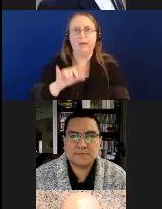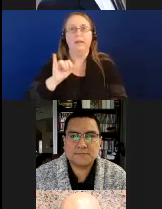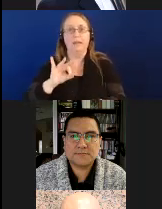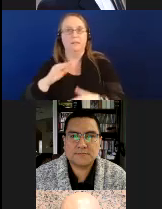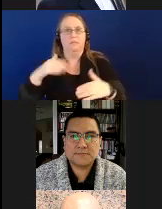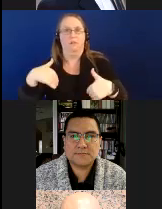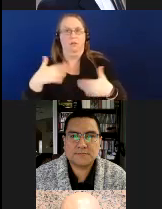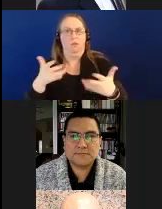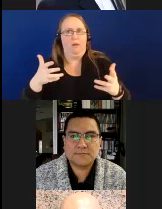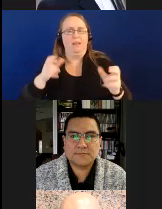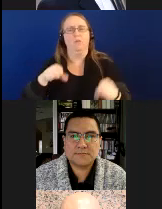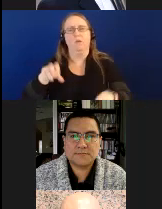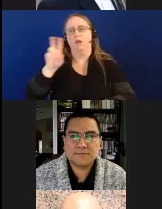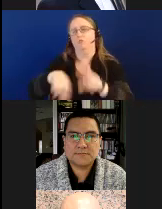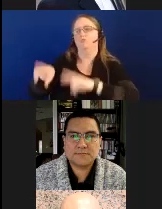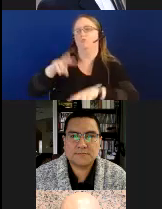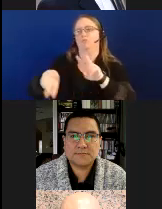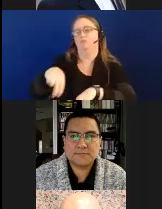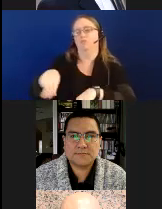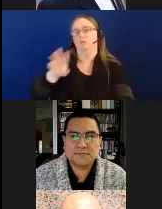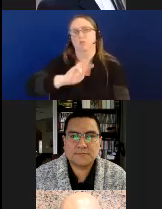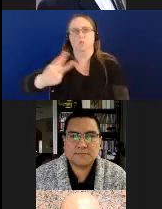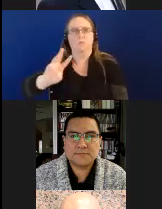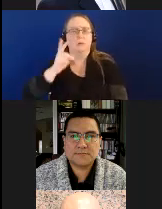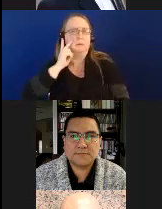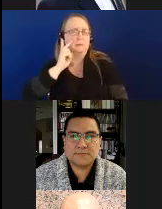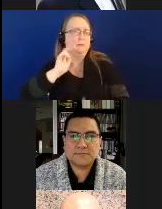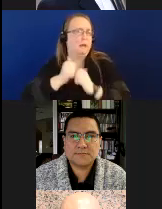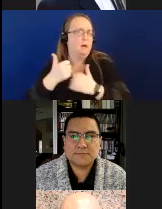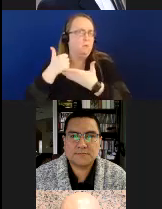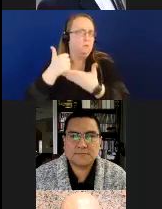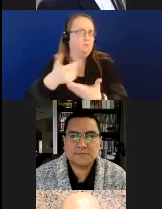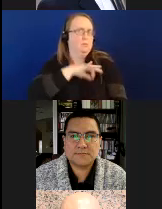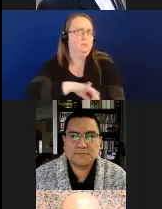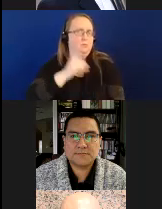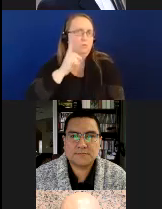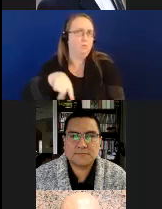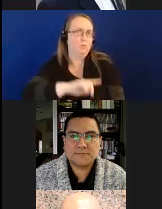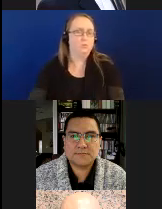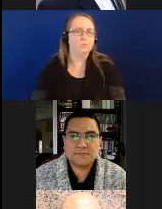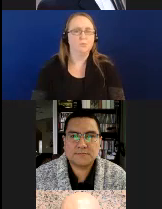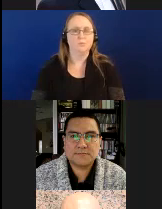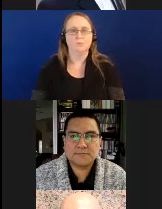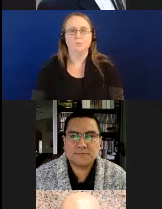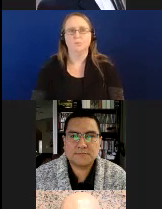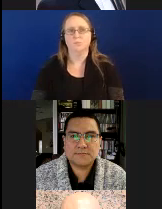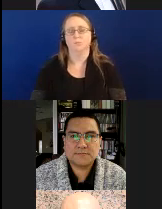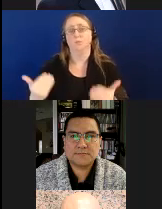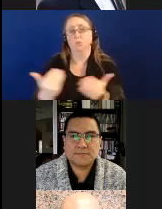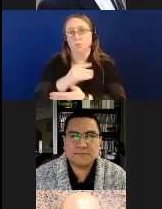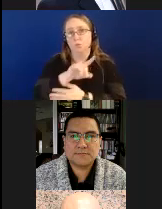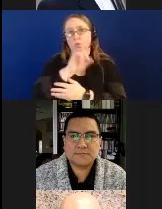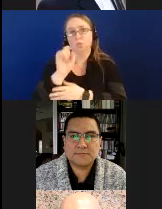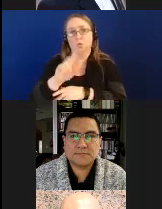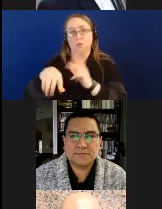you can go peruse and take a look at these to see how they might be helpful for you all and for your schools. So the new question type